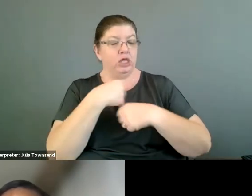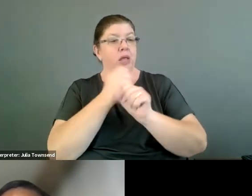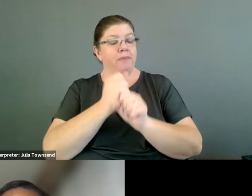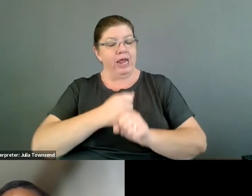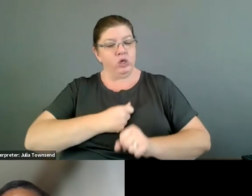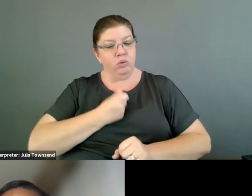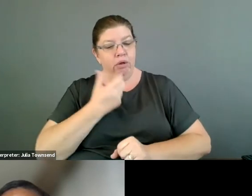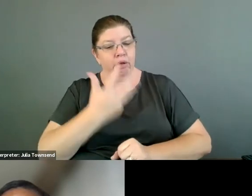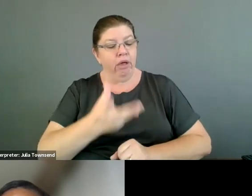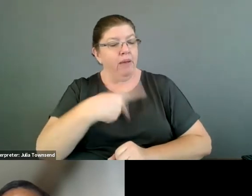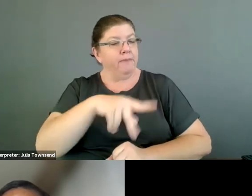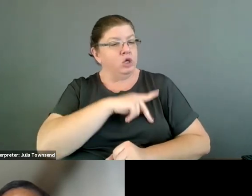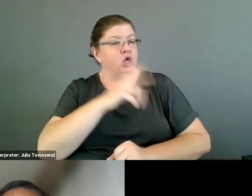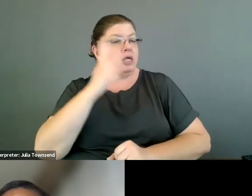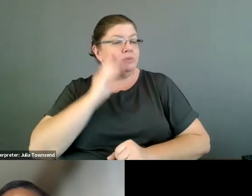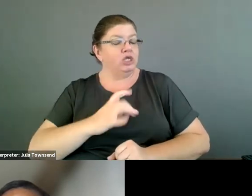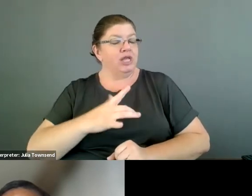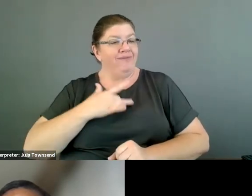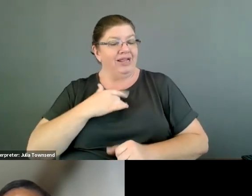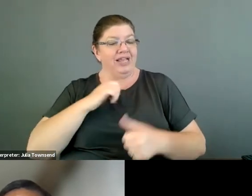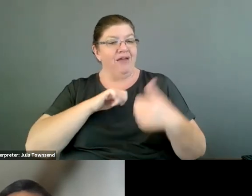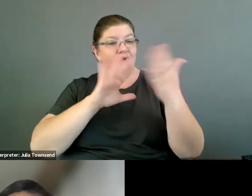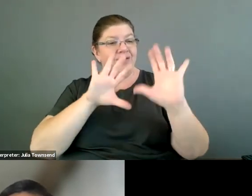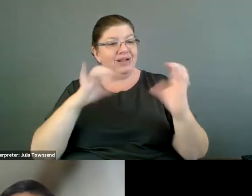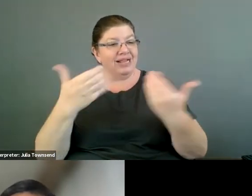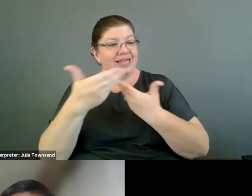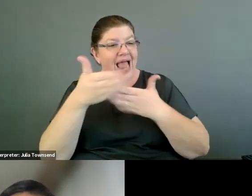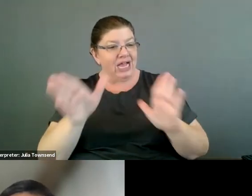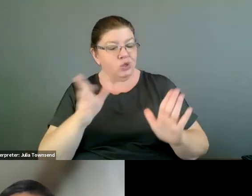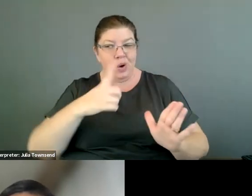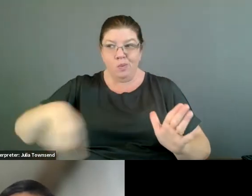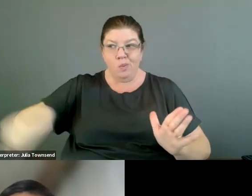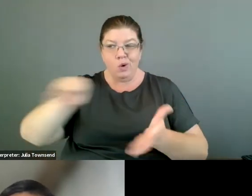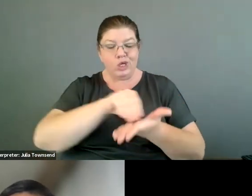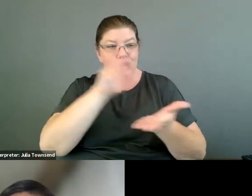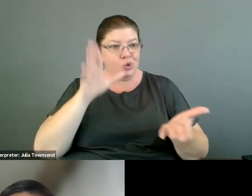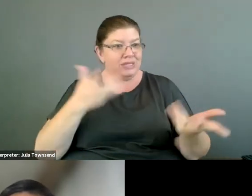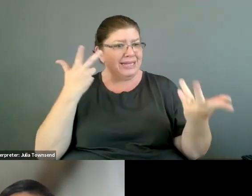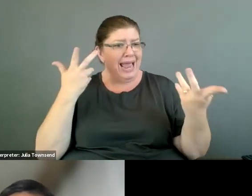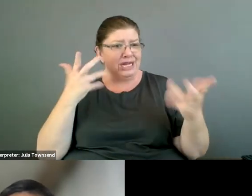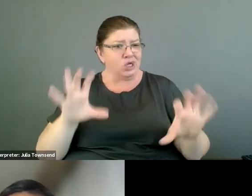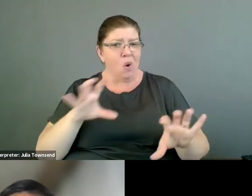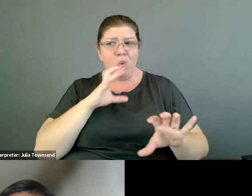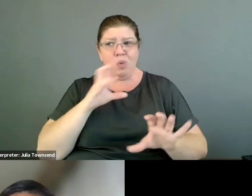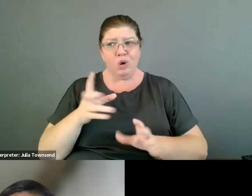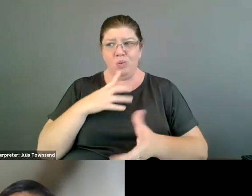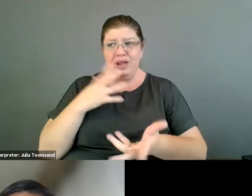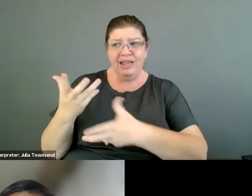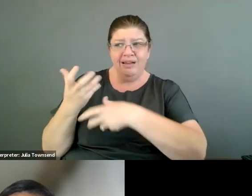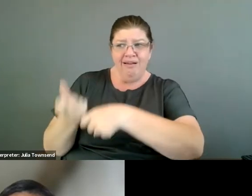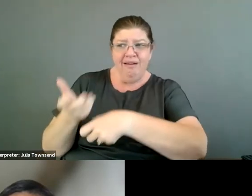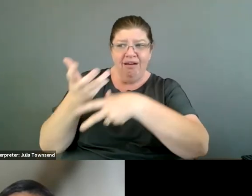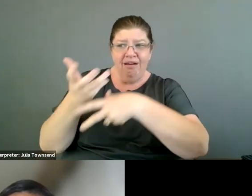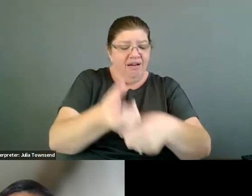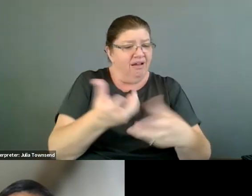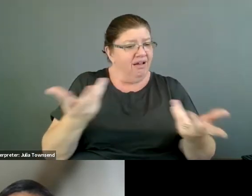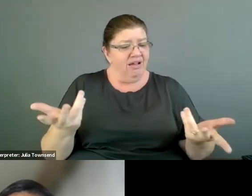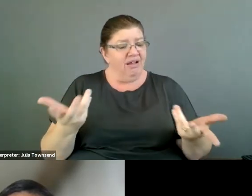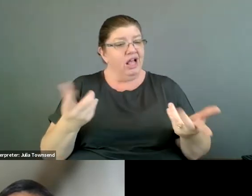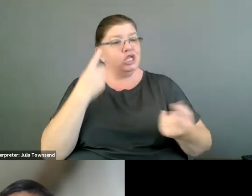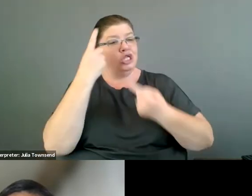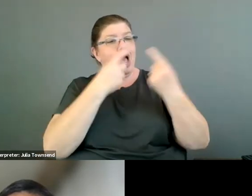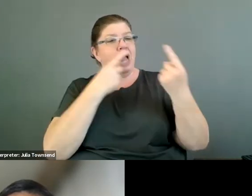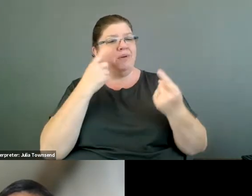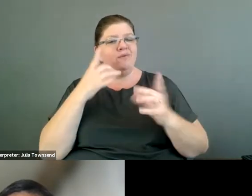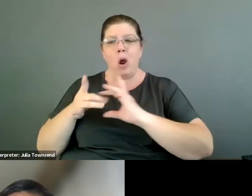personal experiences or feelings in front of a classroom with students they might not want to console in. It's all thought to be for